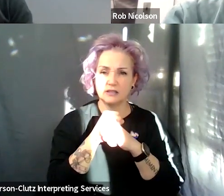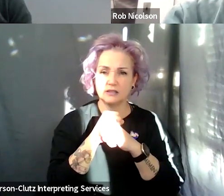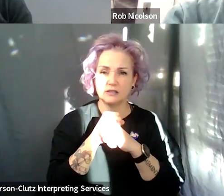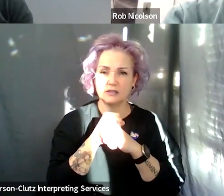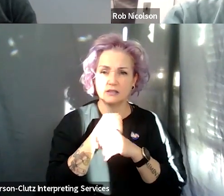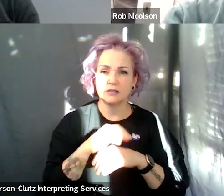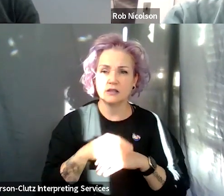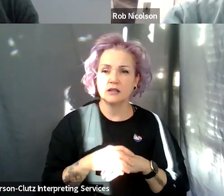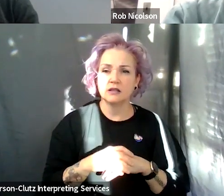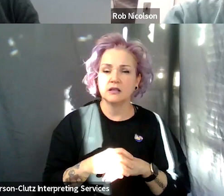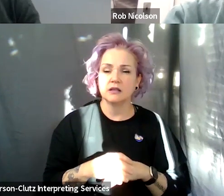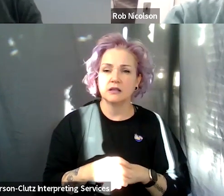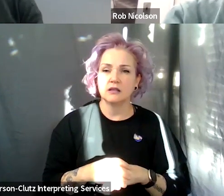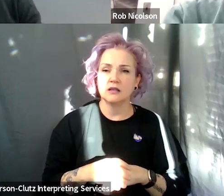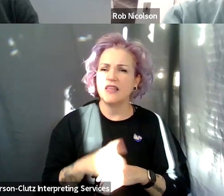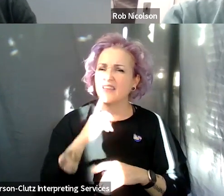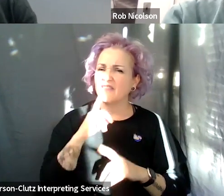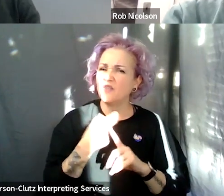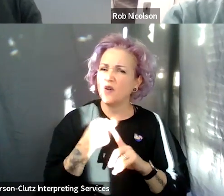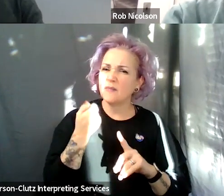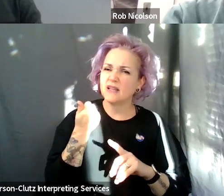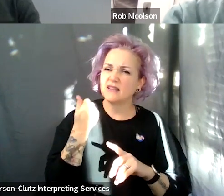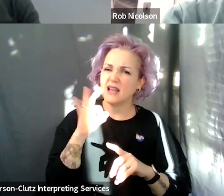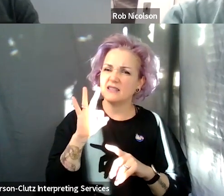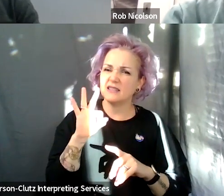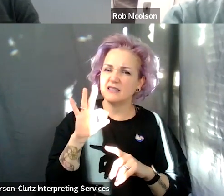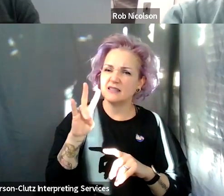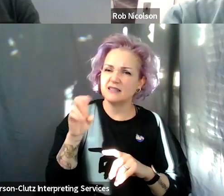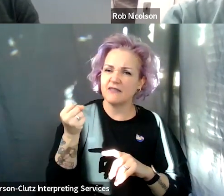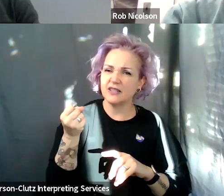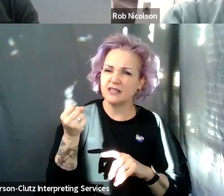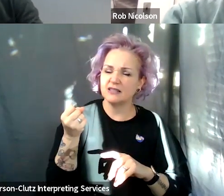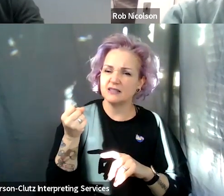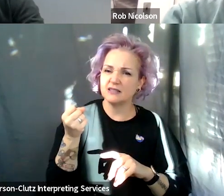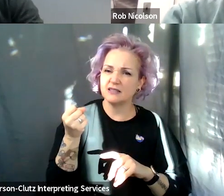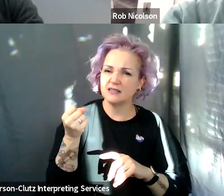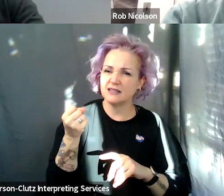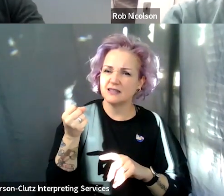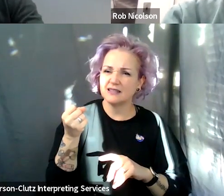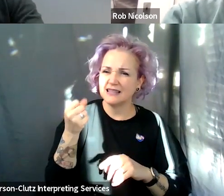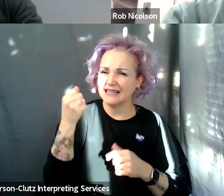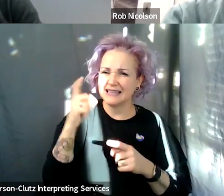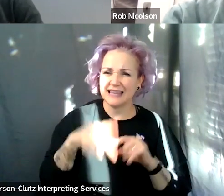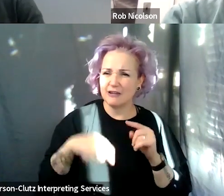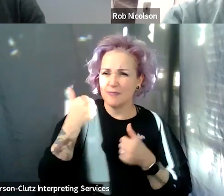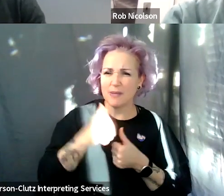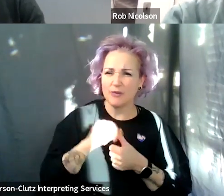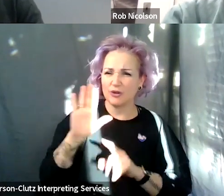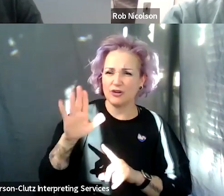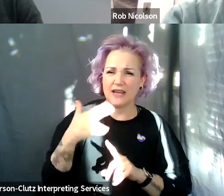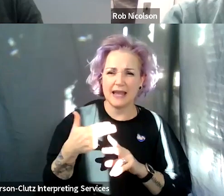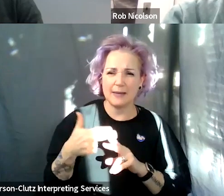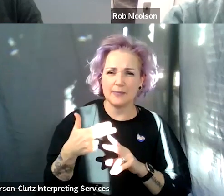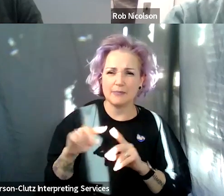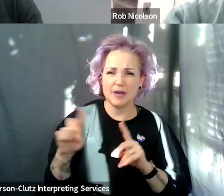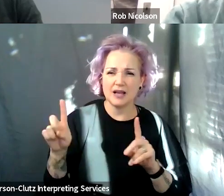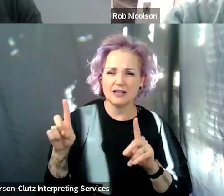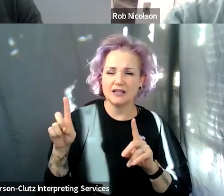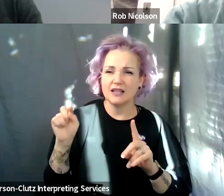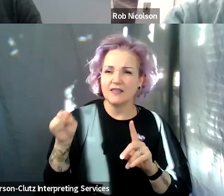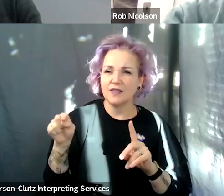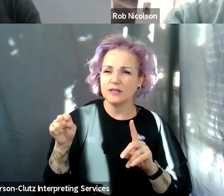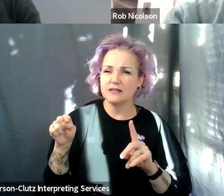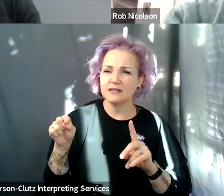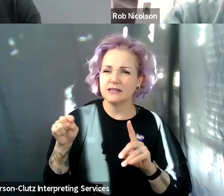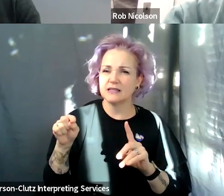Stella Chess back in the 70s or 80s did research on autism and the increase following, I think it was a large scale epidemic of rubella